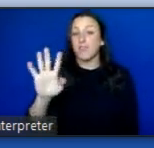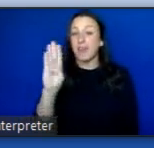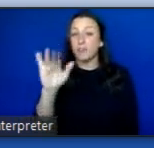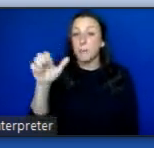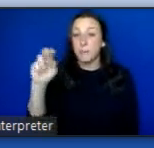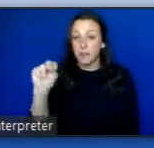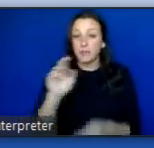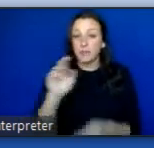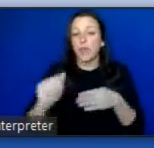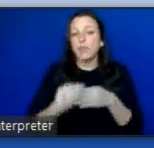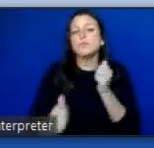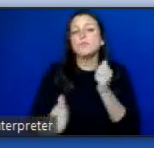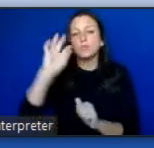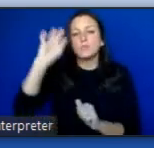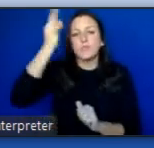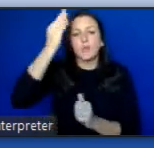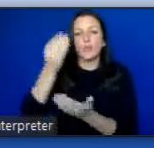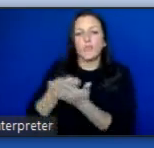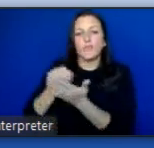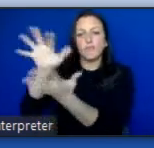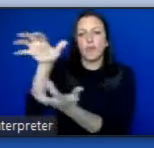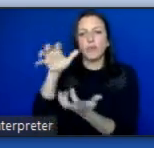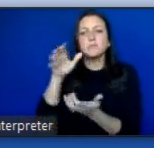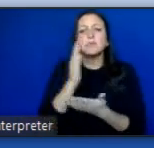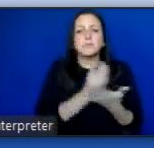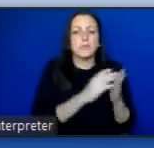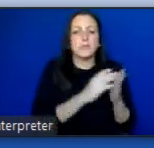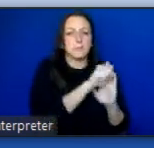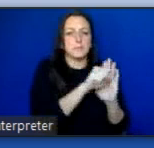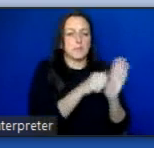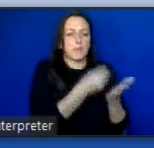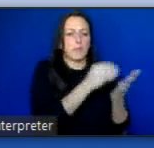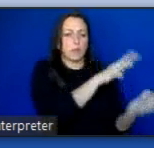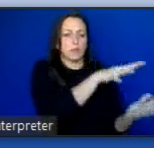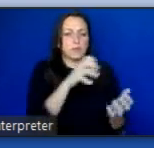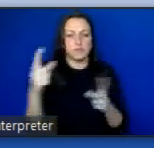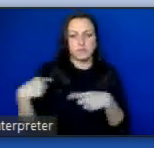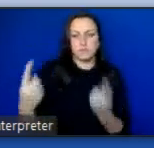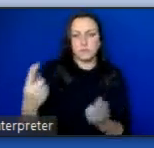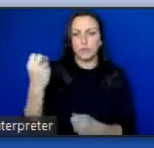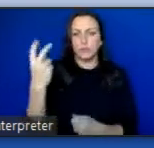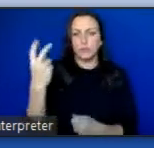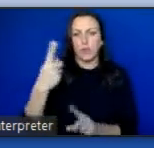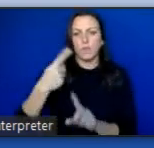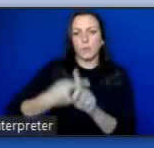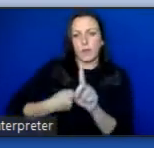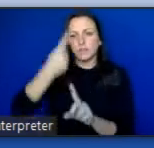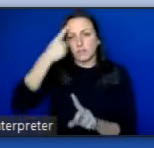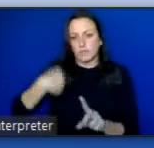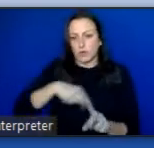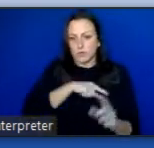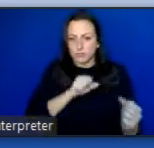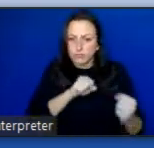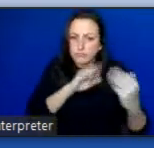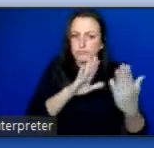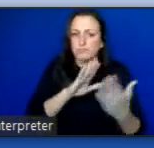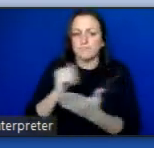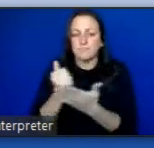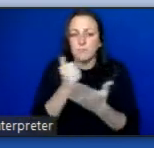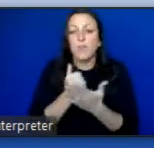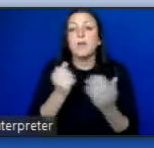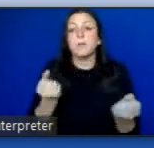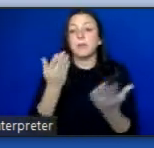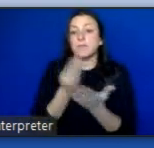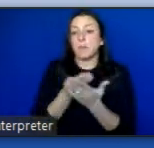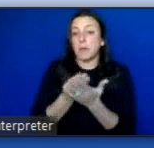in mostly federal funds, but some state funds in the last 12 months for the department's response. A lot of those funds have been spent